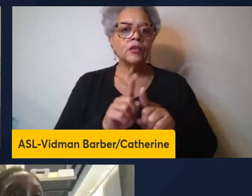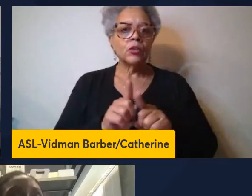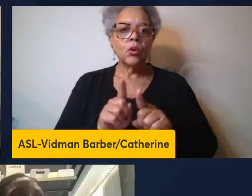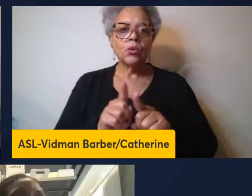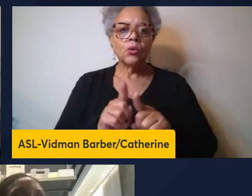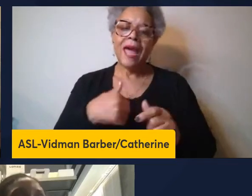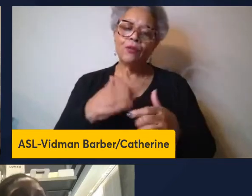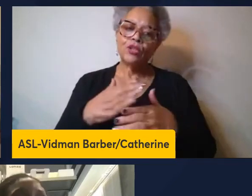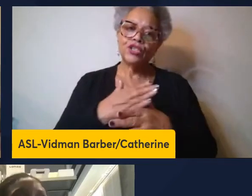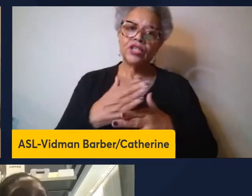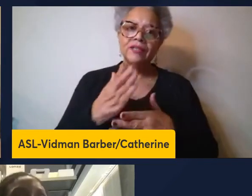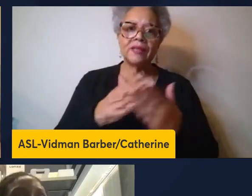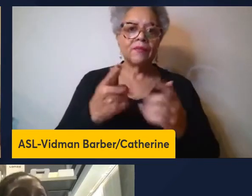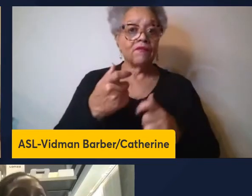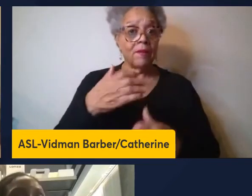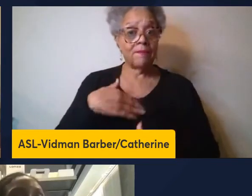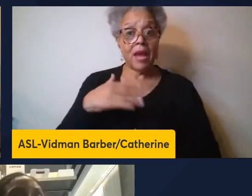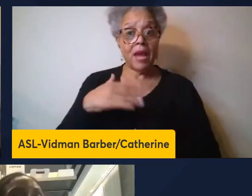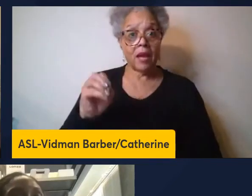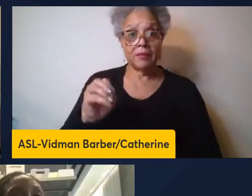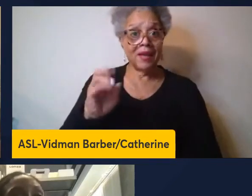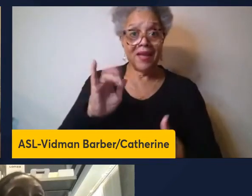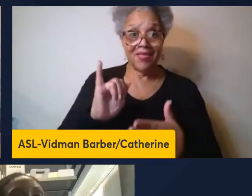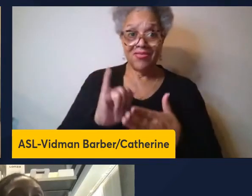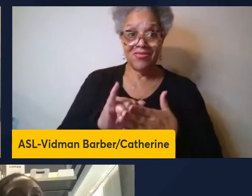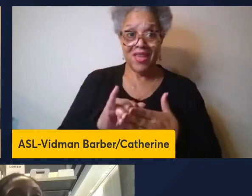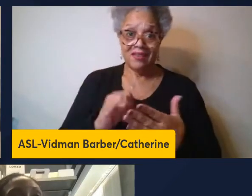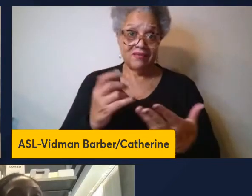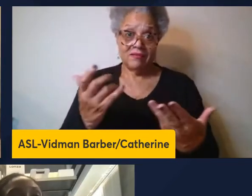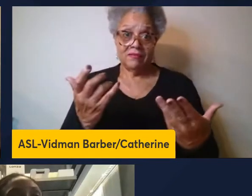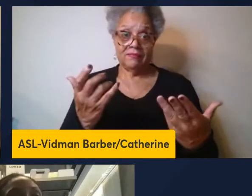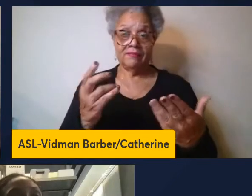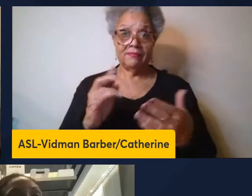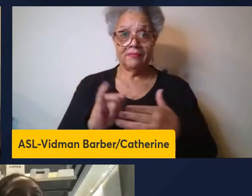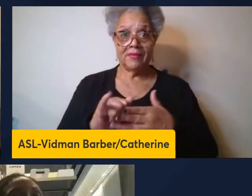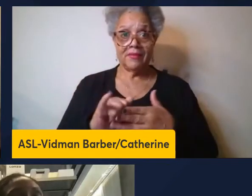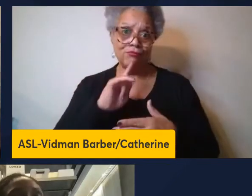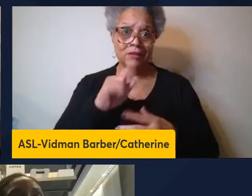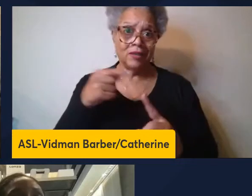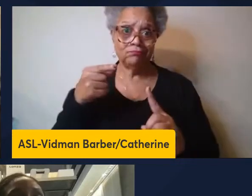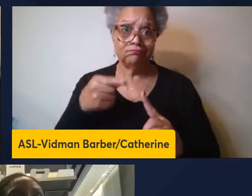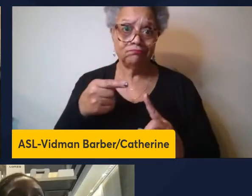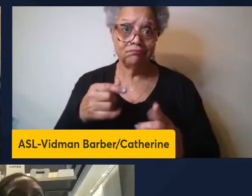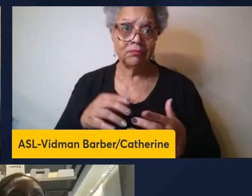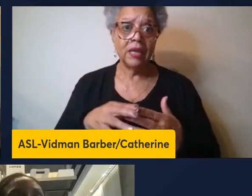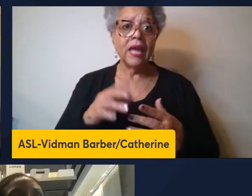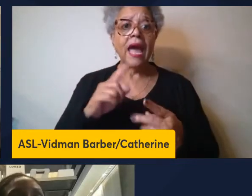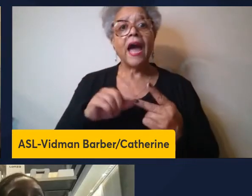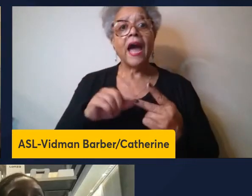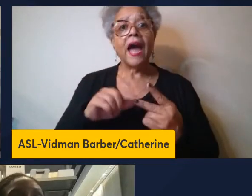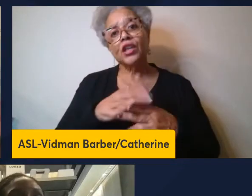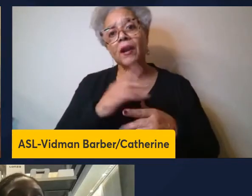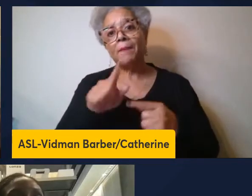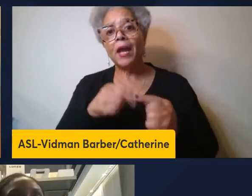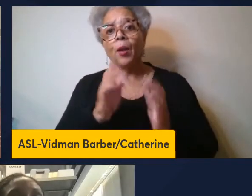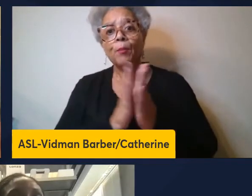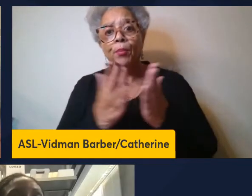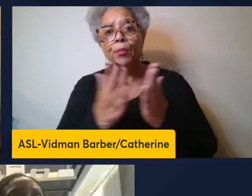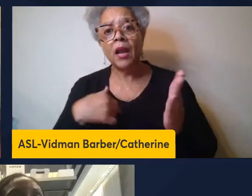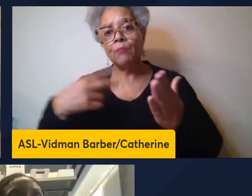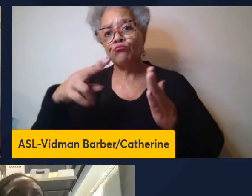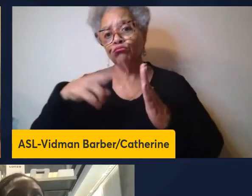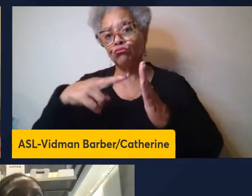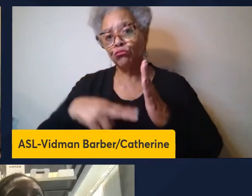share something from my company. That's not really niche to that, but I'll share something around my company, or I'll share something from a book I'm reading, or